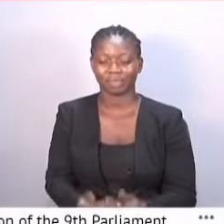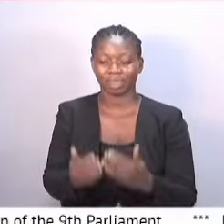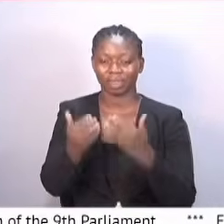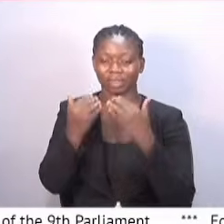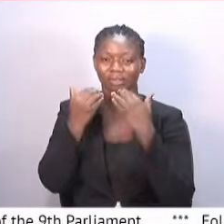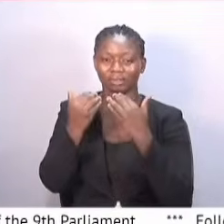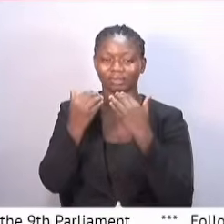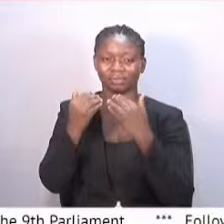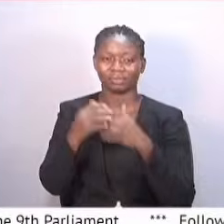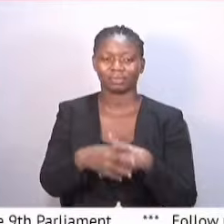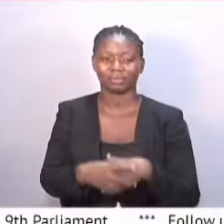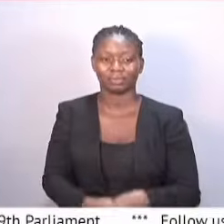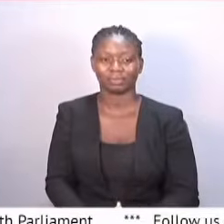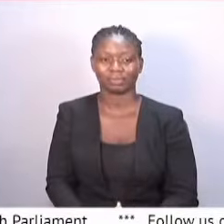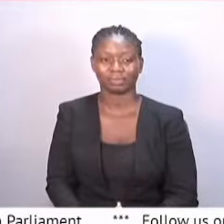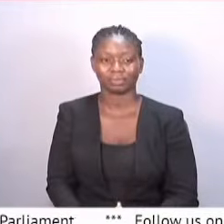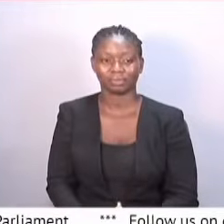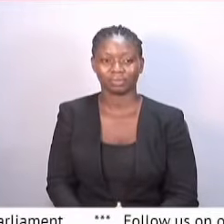Thank you very much.